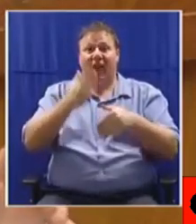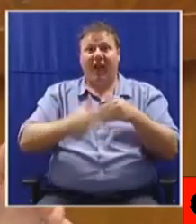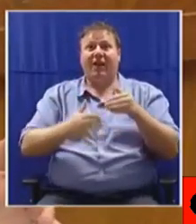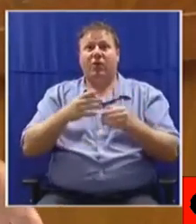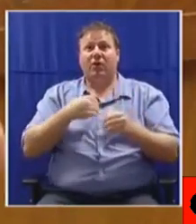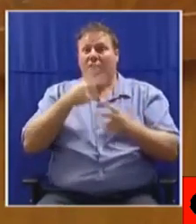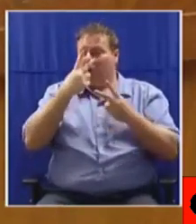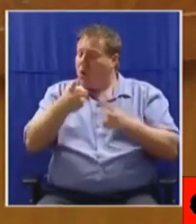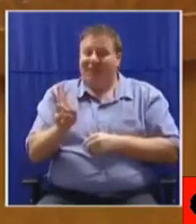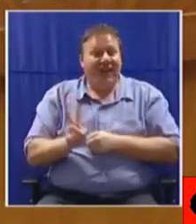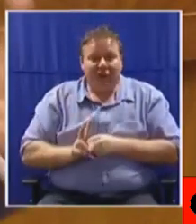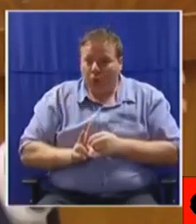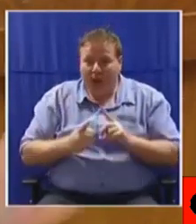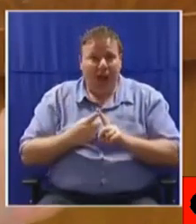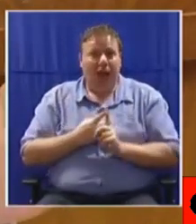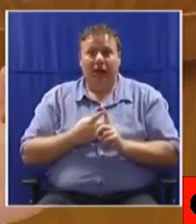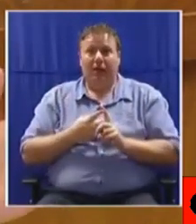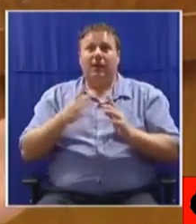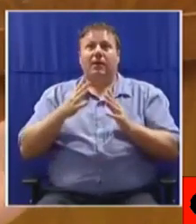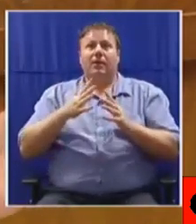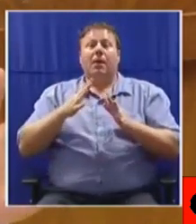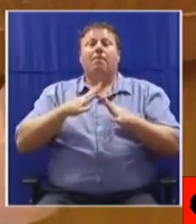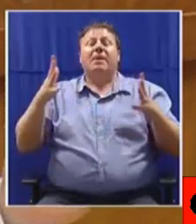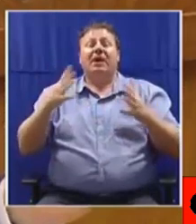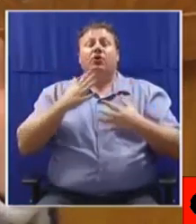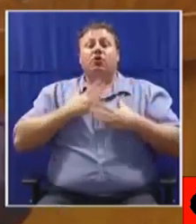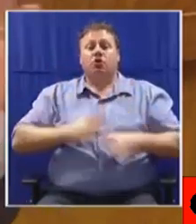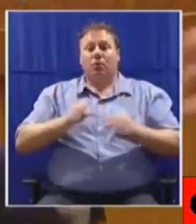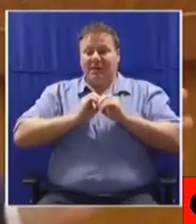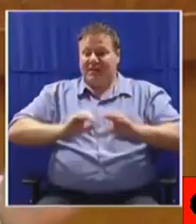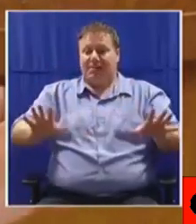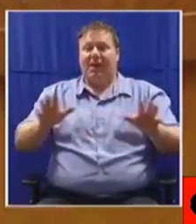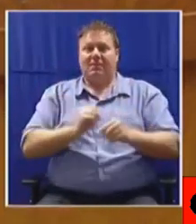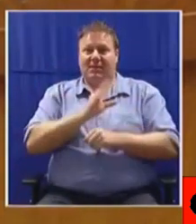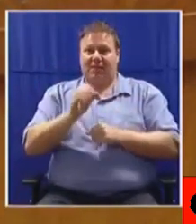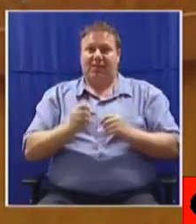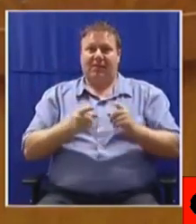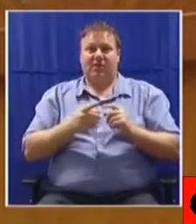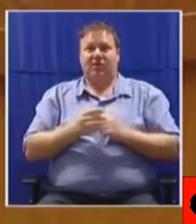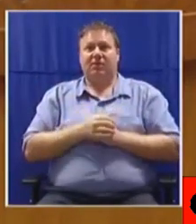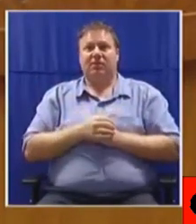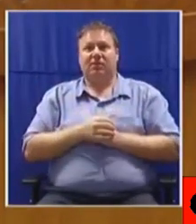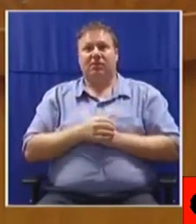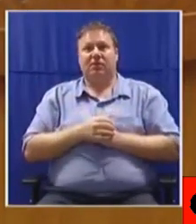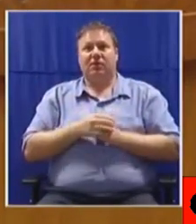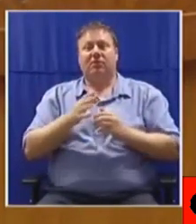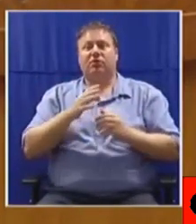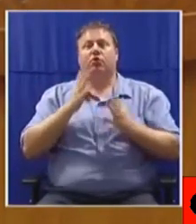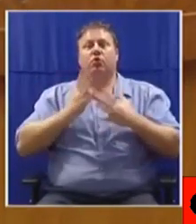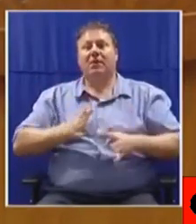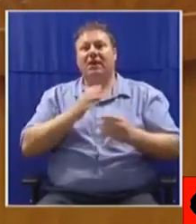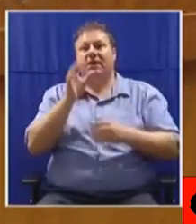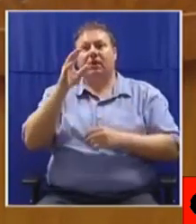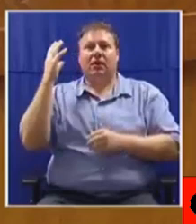at Venezuela, biggest human displacement in human history, biggest displacement in human history. Go and have a